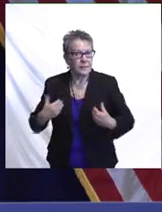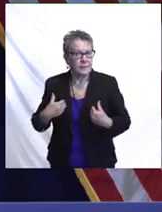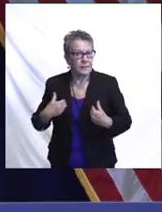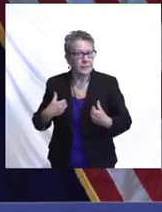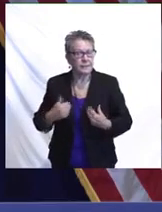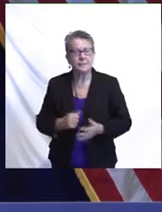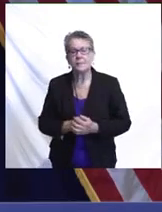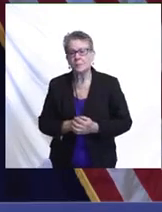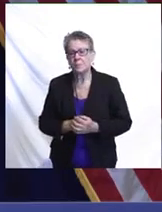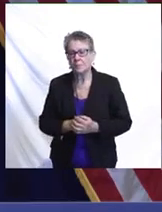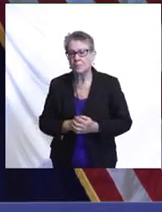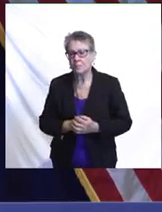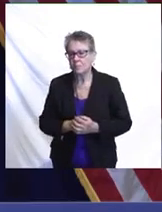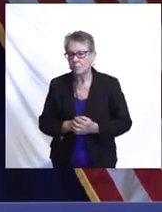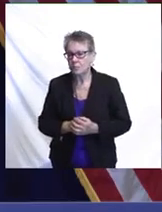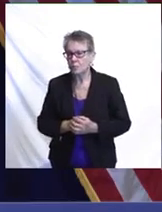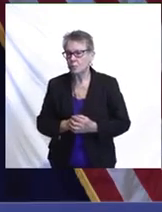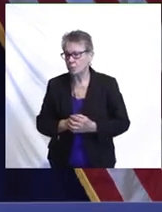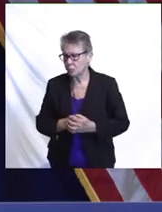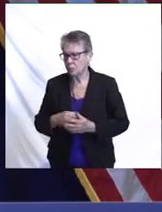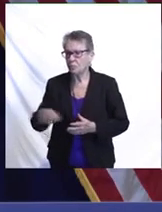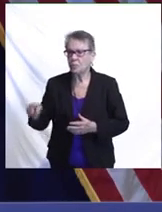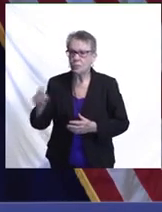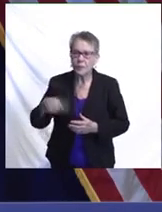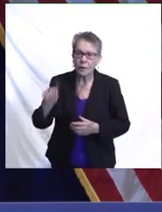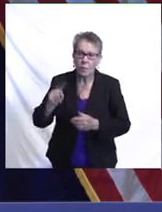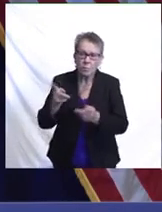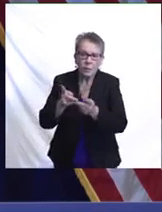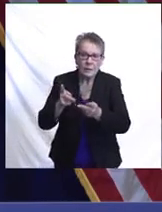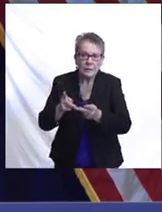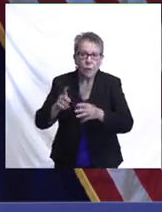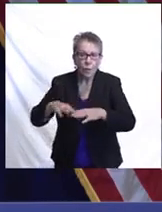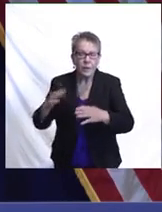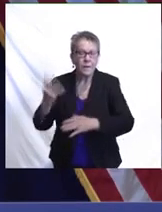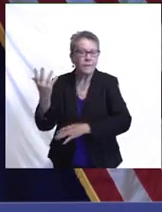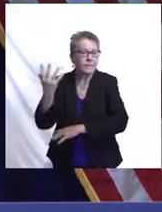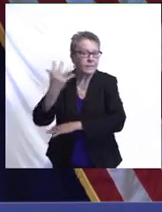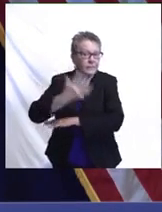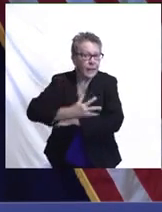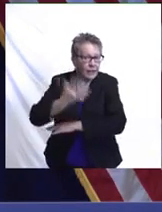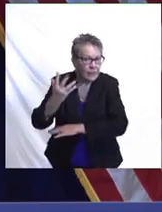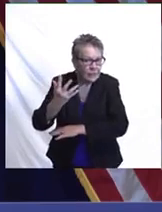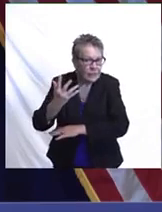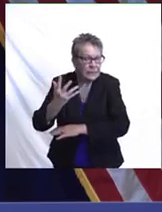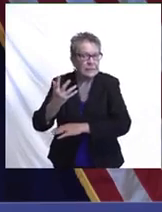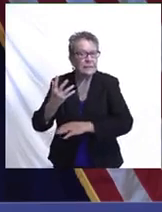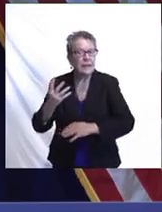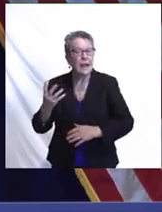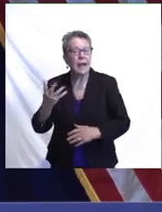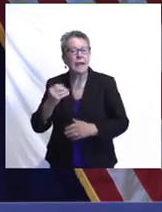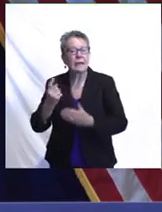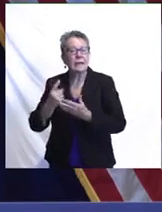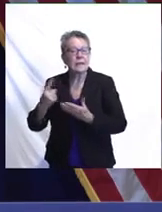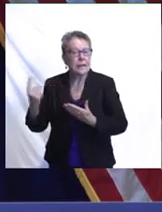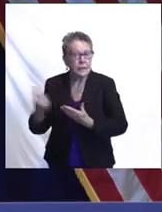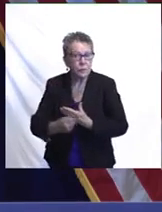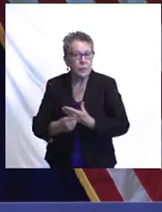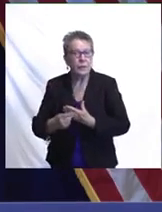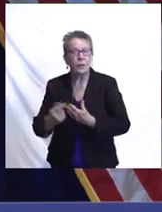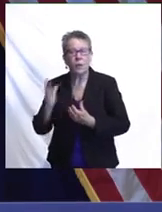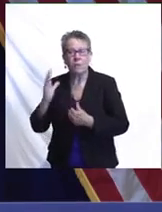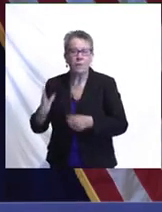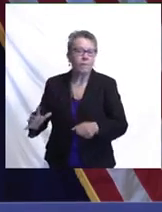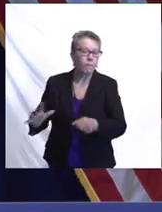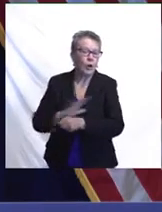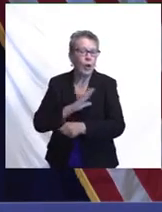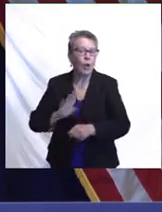Friday from 11 to 5:45, and next week we anticipate a full opening, including adults for their first, second,